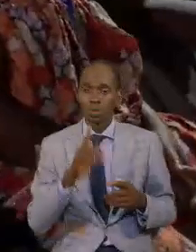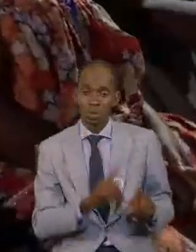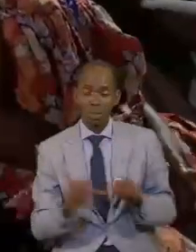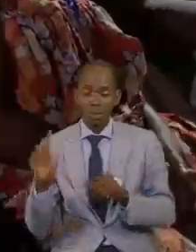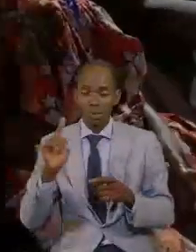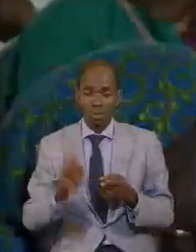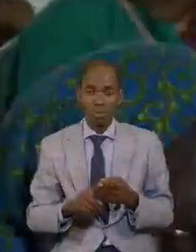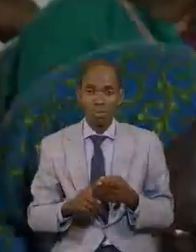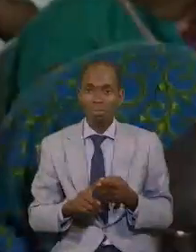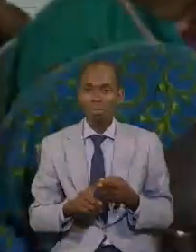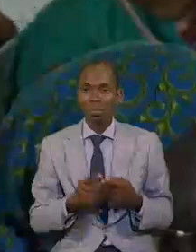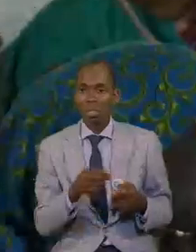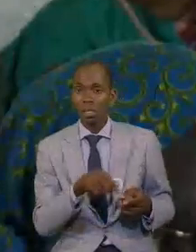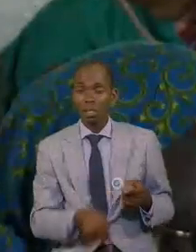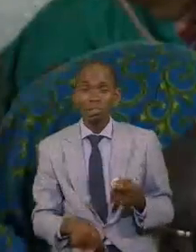heaven.